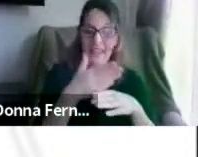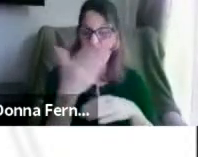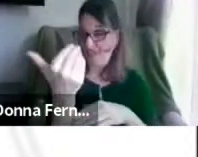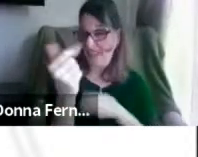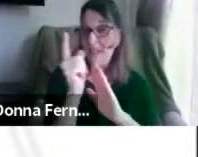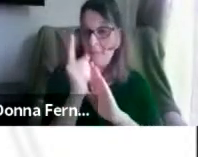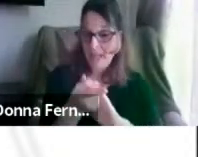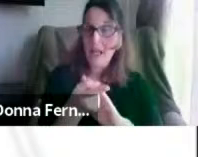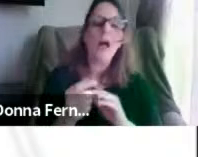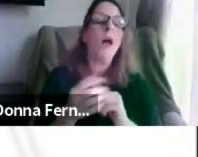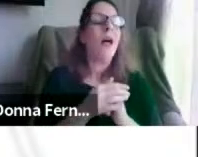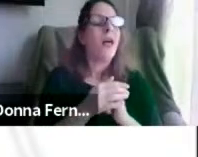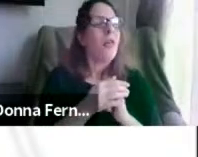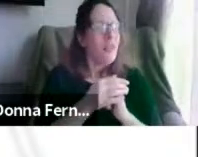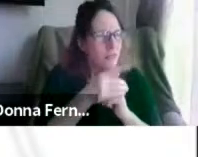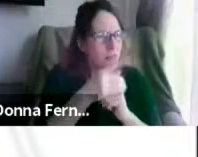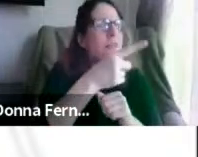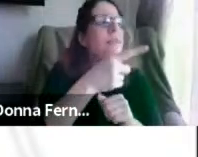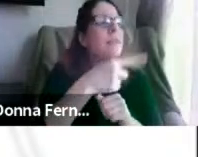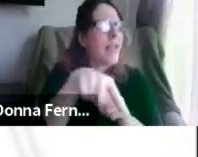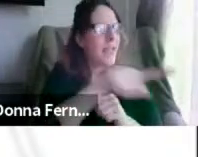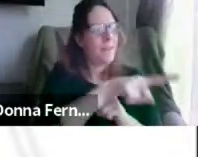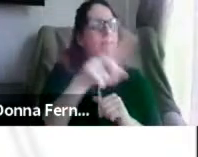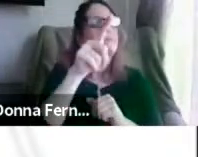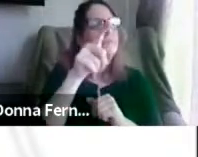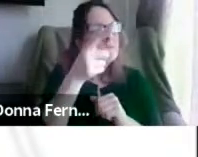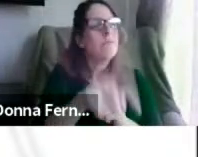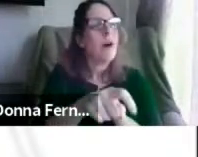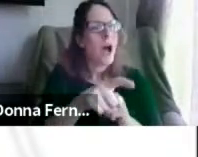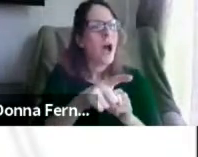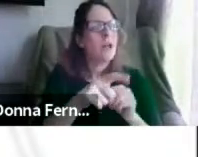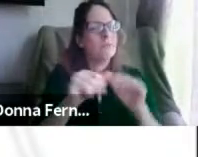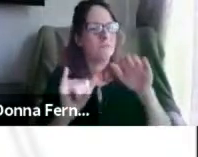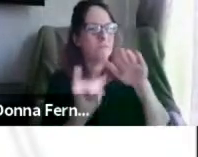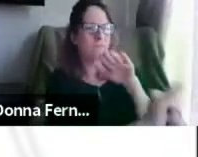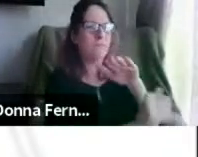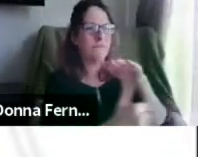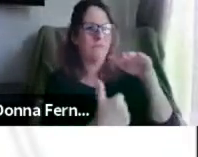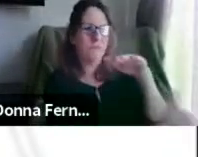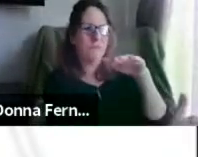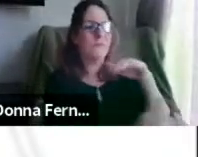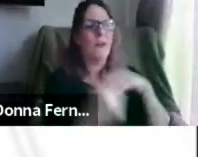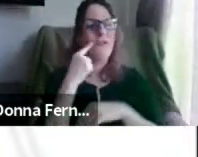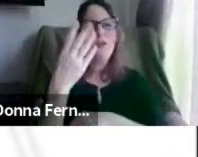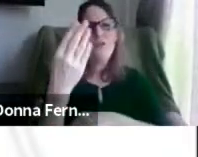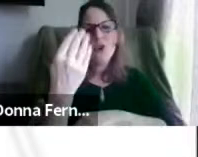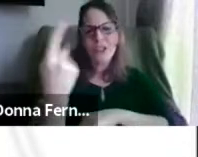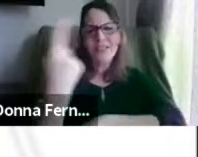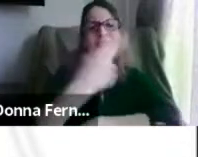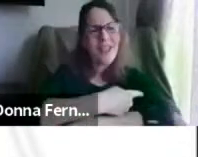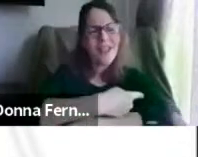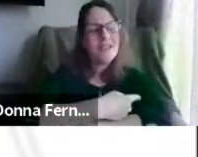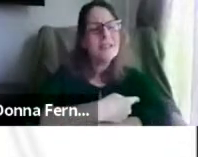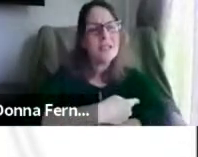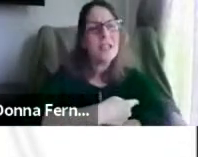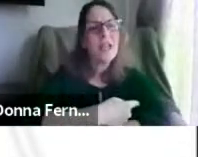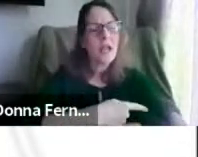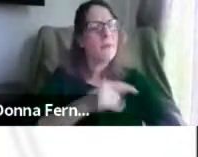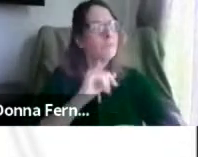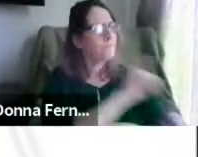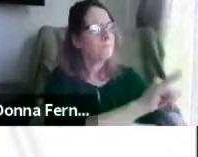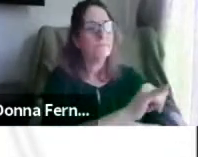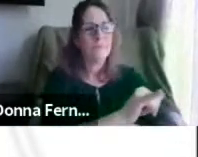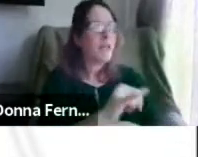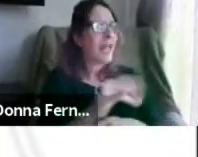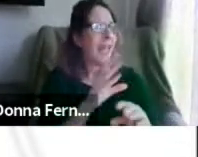cases, they must isolate for 14 days. They have to remain symptom-free during